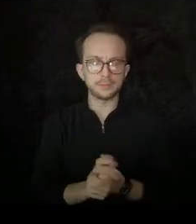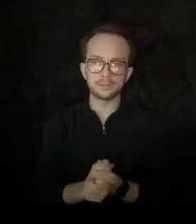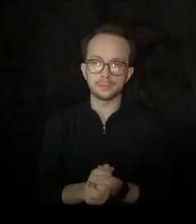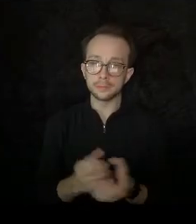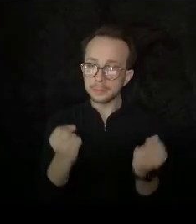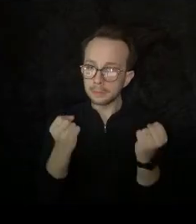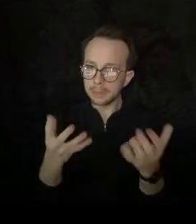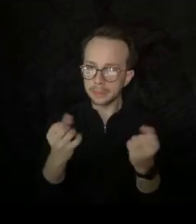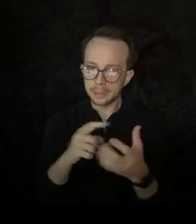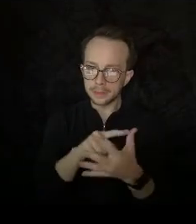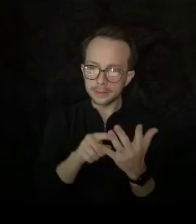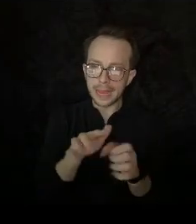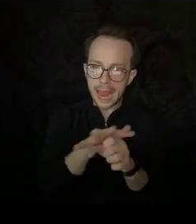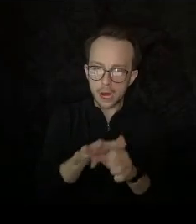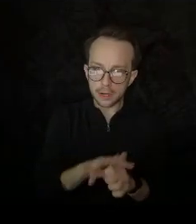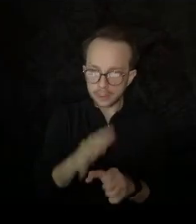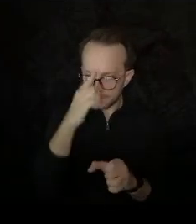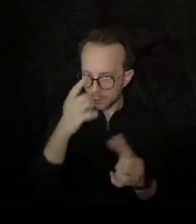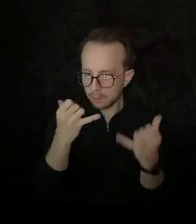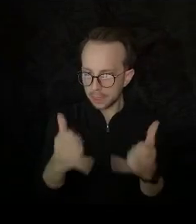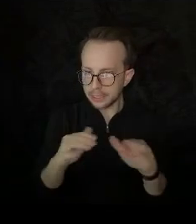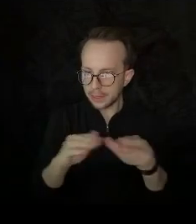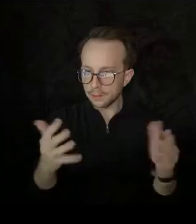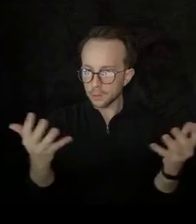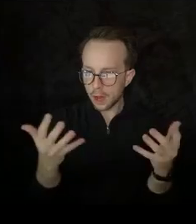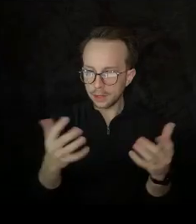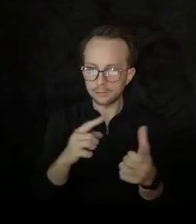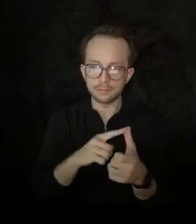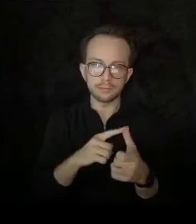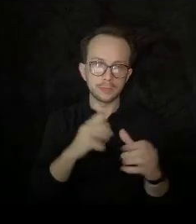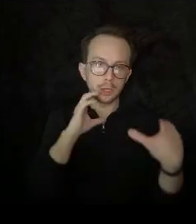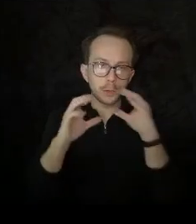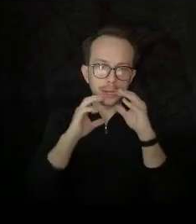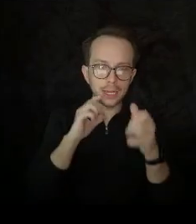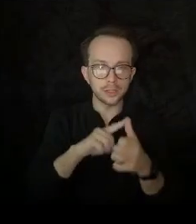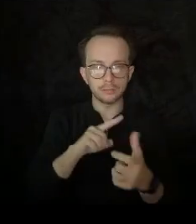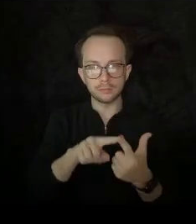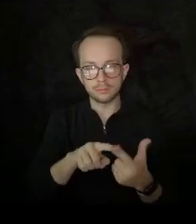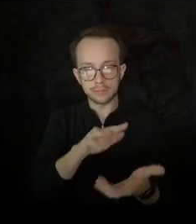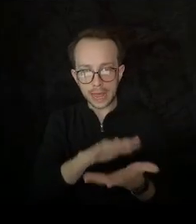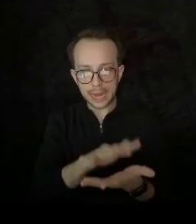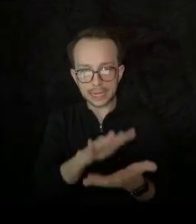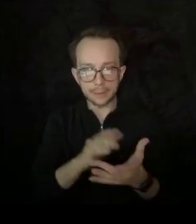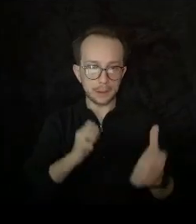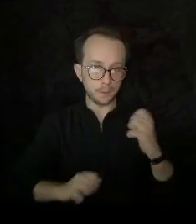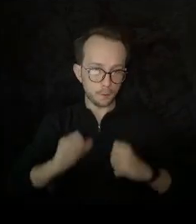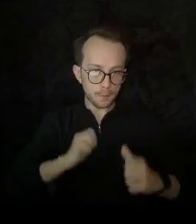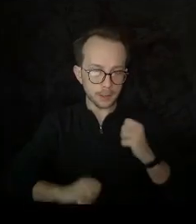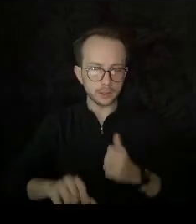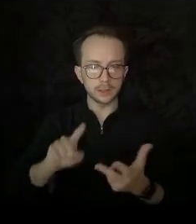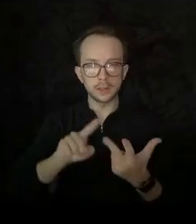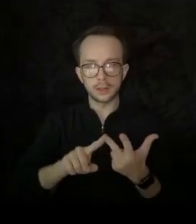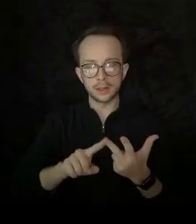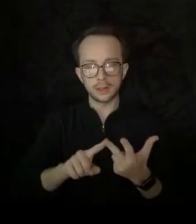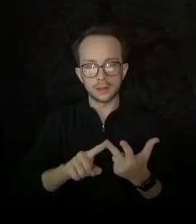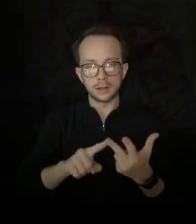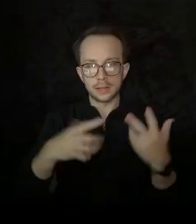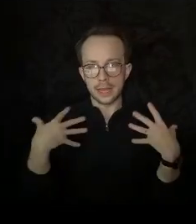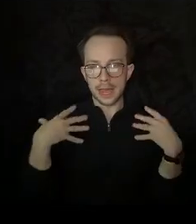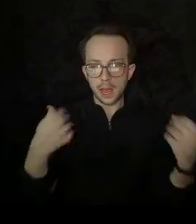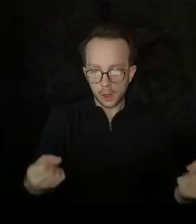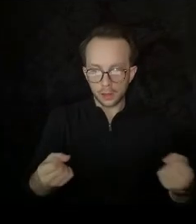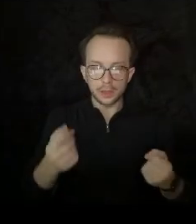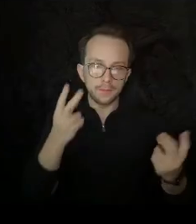present levels include communication, academic performance, health, vision, hearing, and